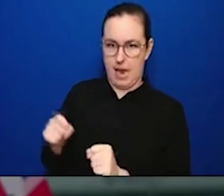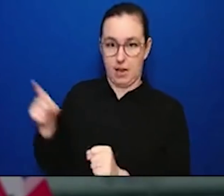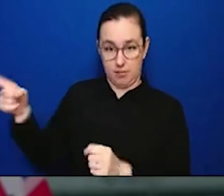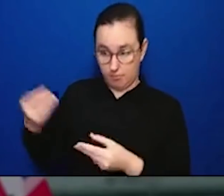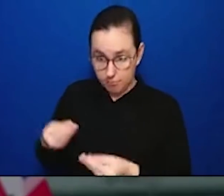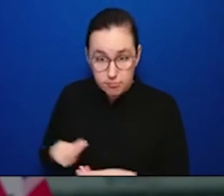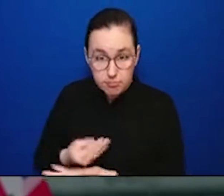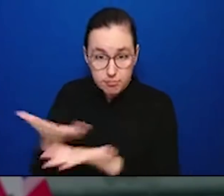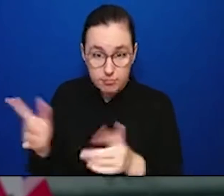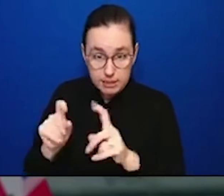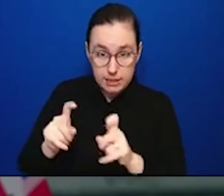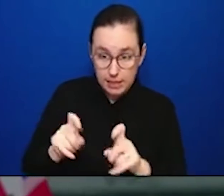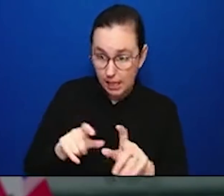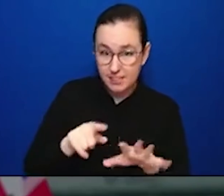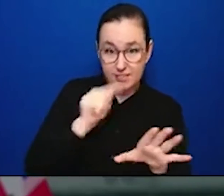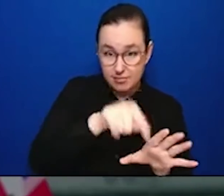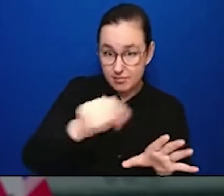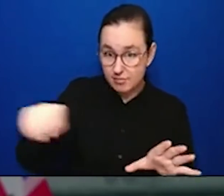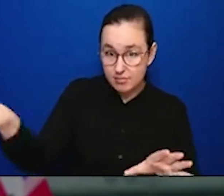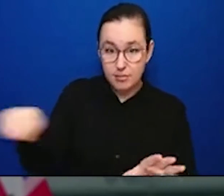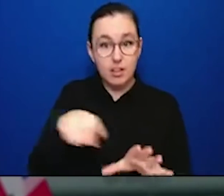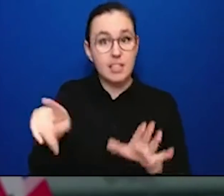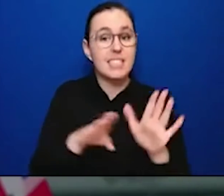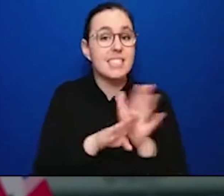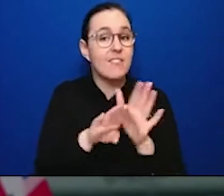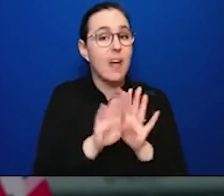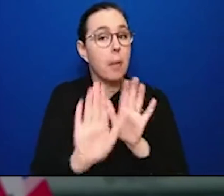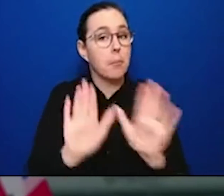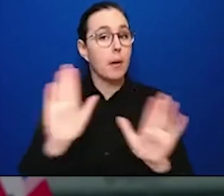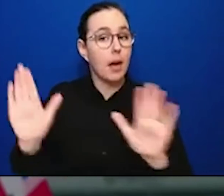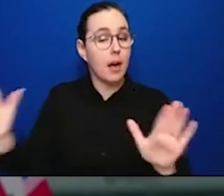every care home develops their plan to support this.